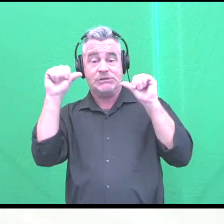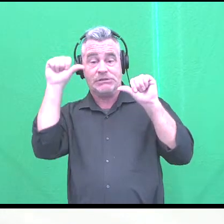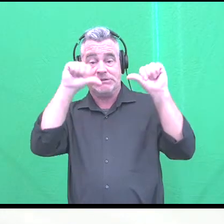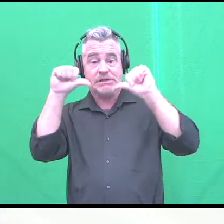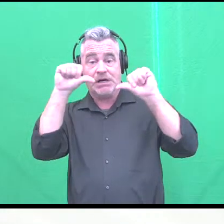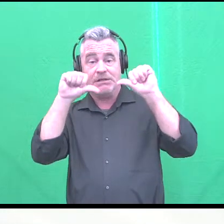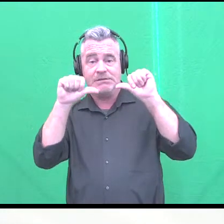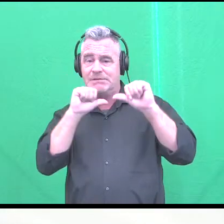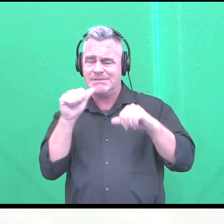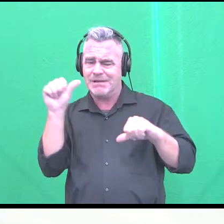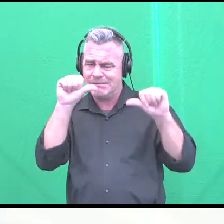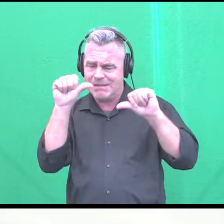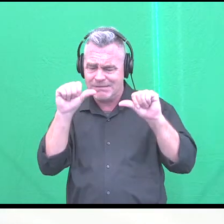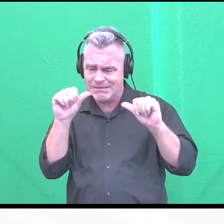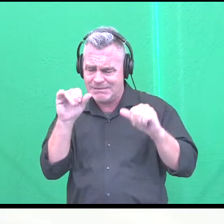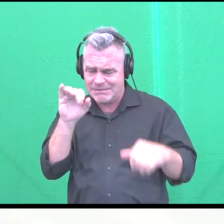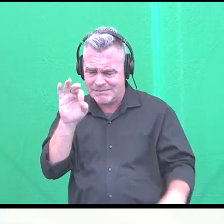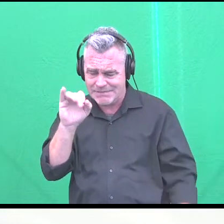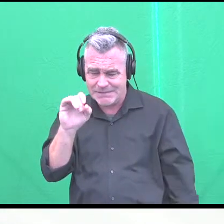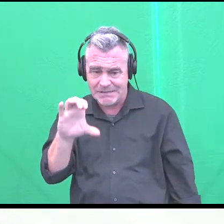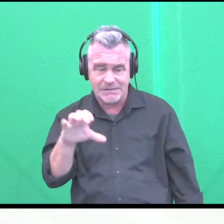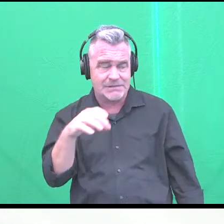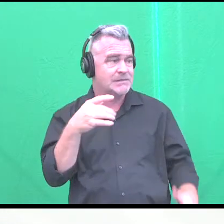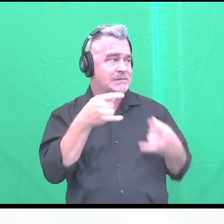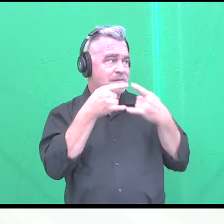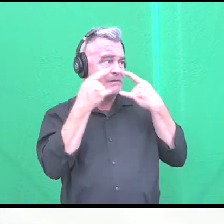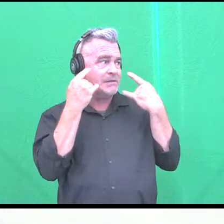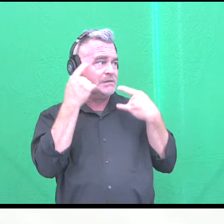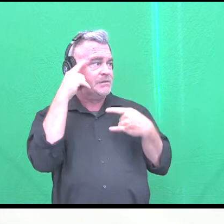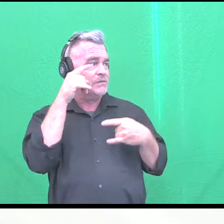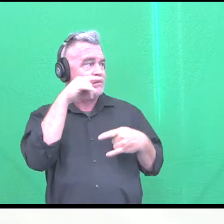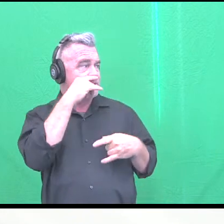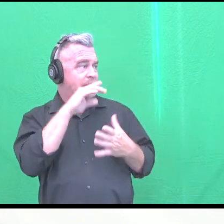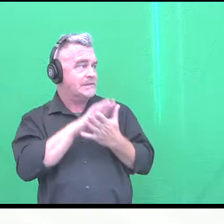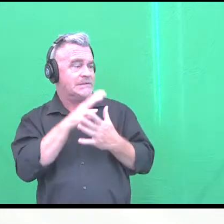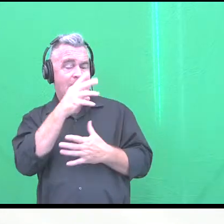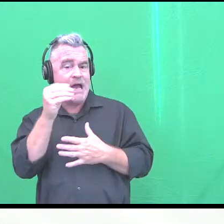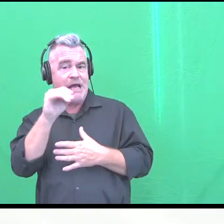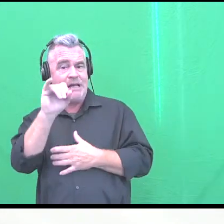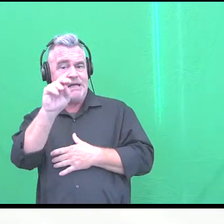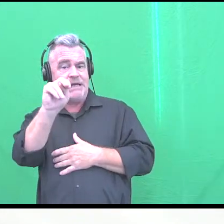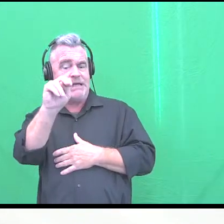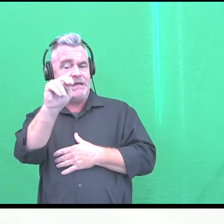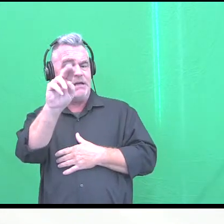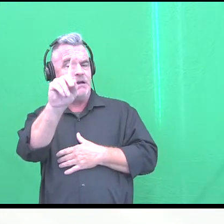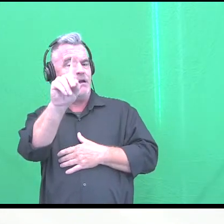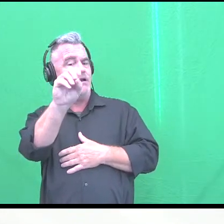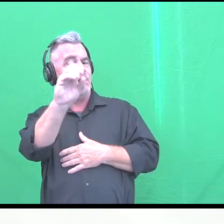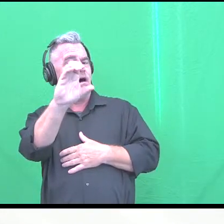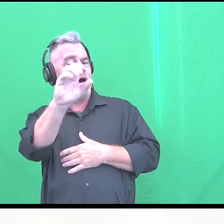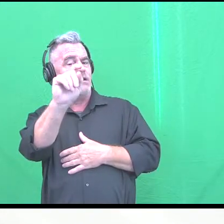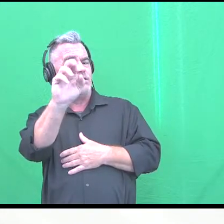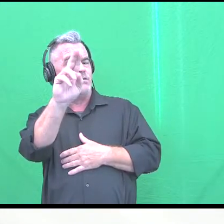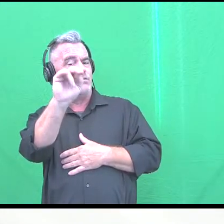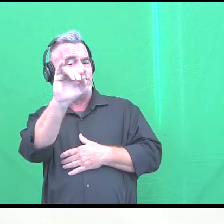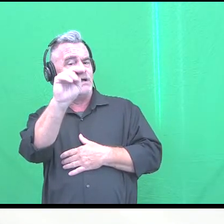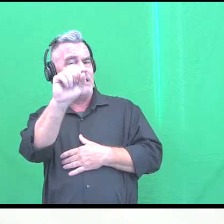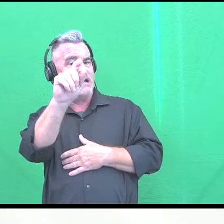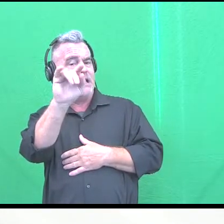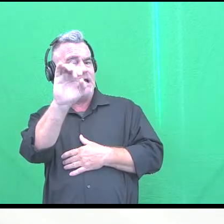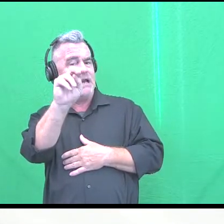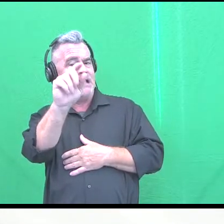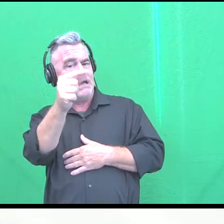it's not scientific to make kids wear masks. It's also indoctrinated systemic child